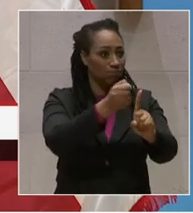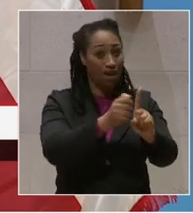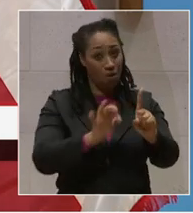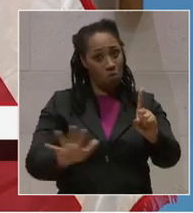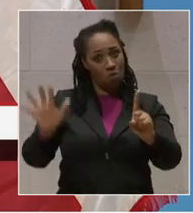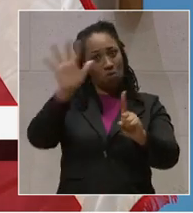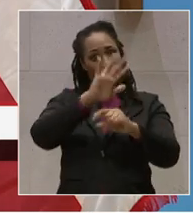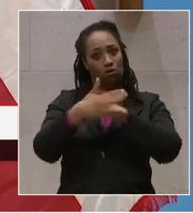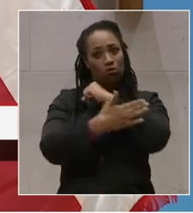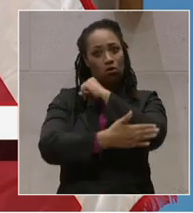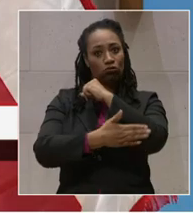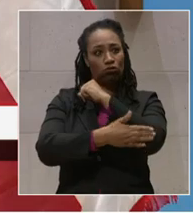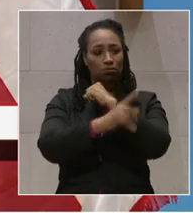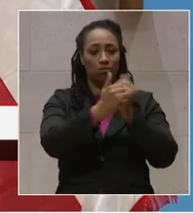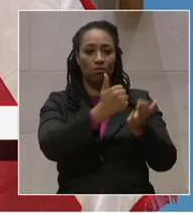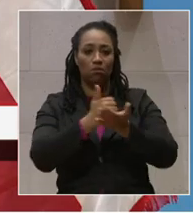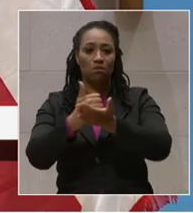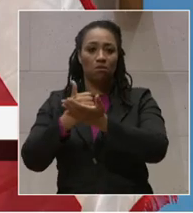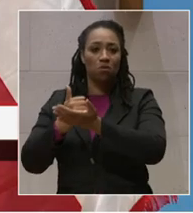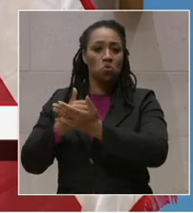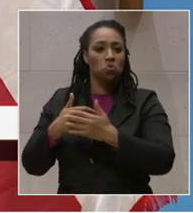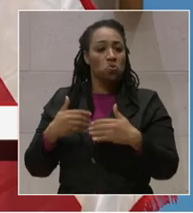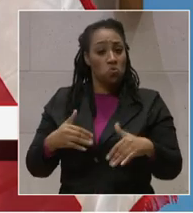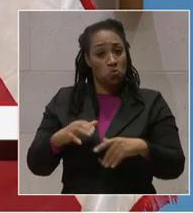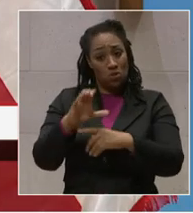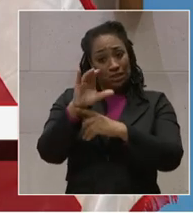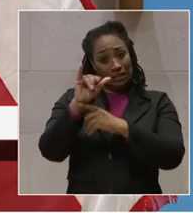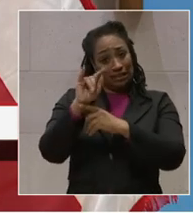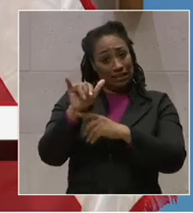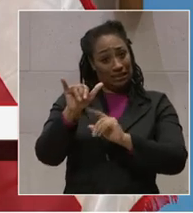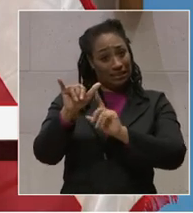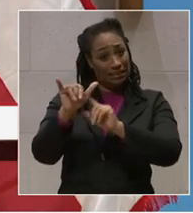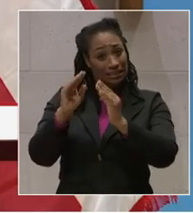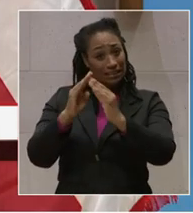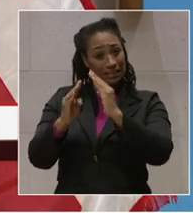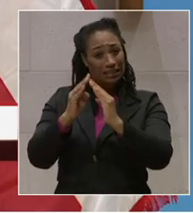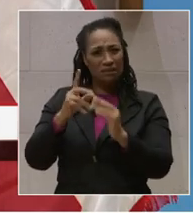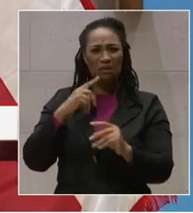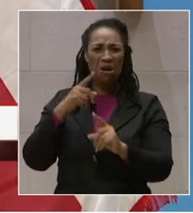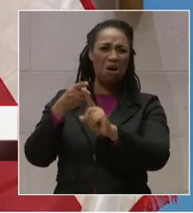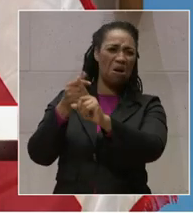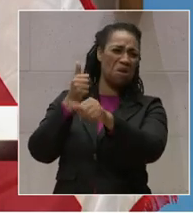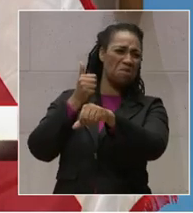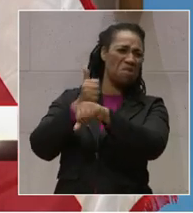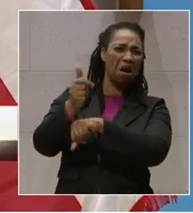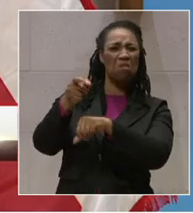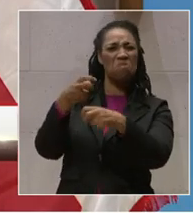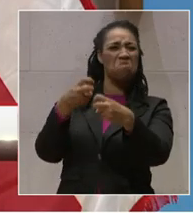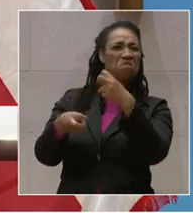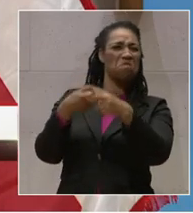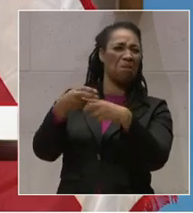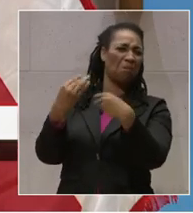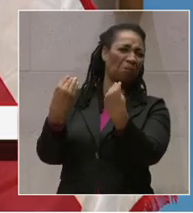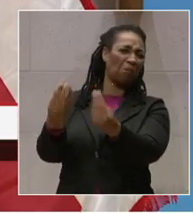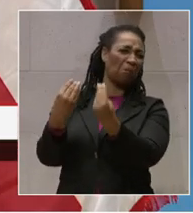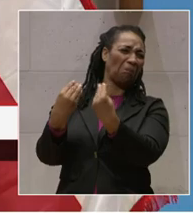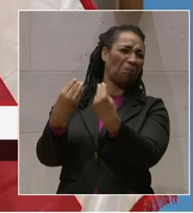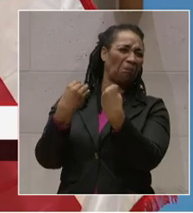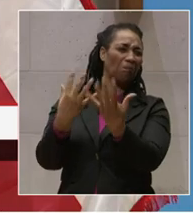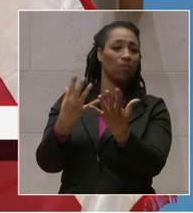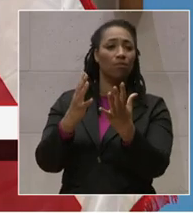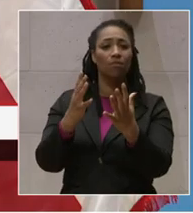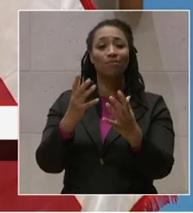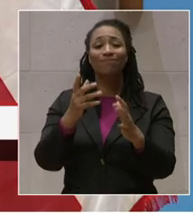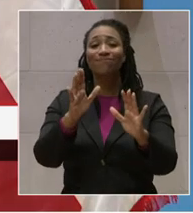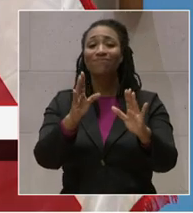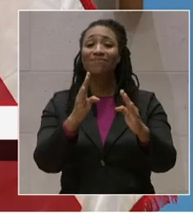Oftentimes, cities are the ones that they point fingers to, though, as the problem. They say that, our regulations, our